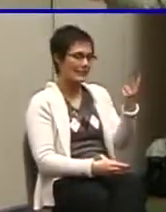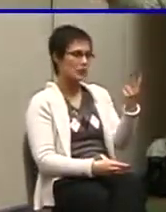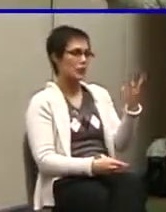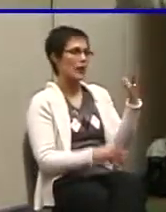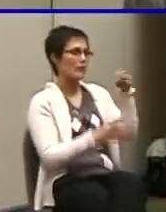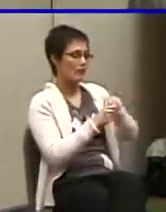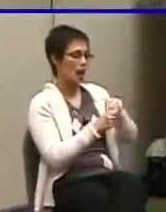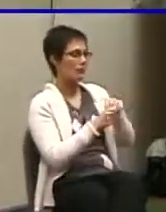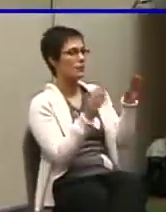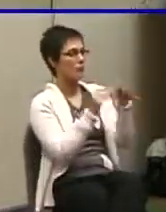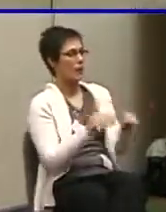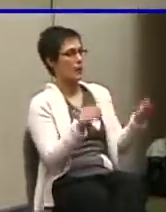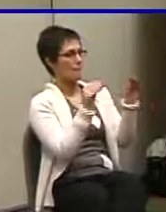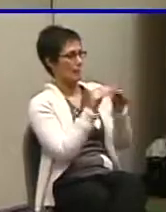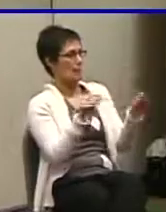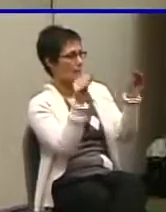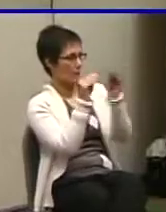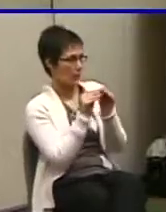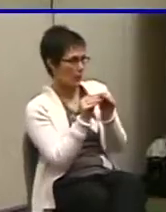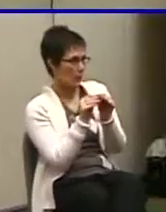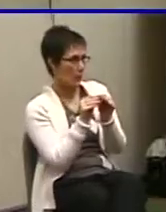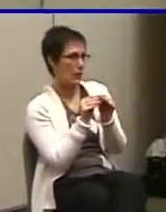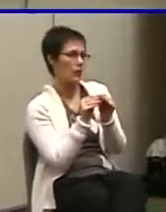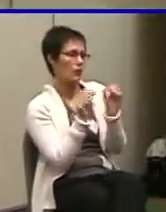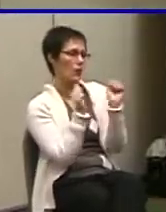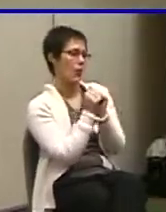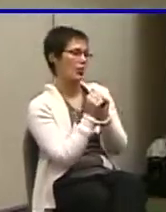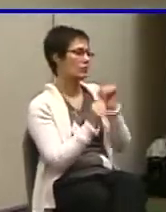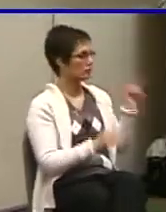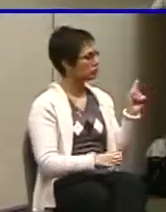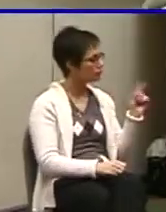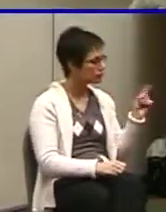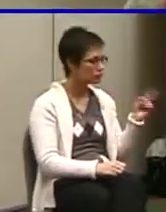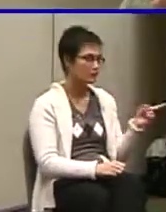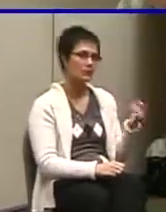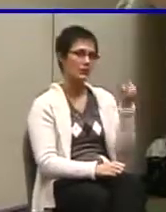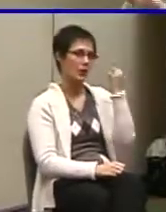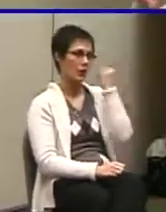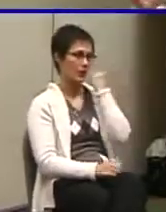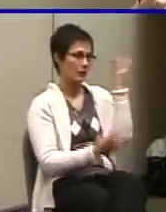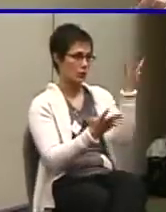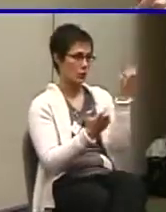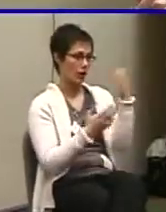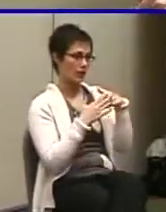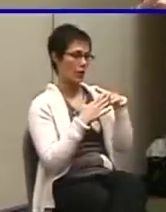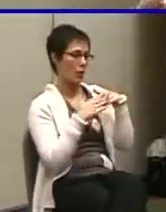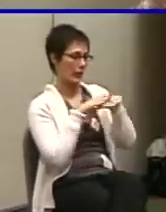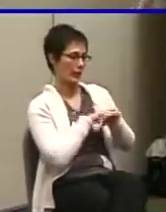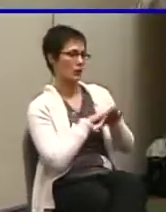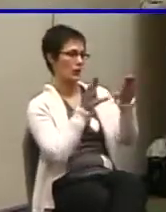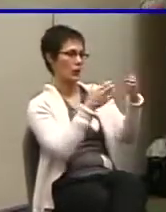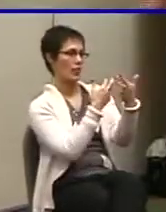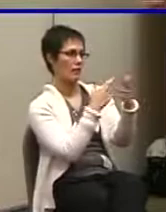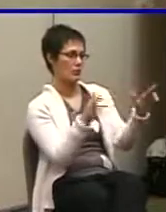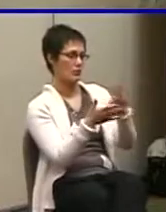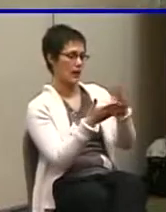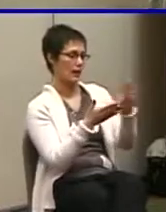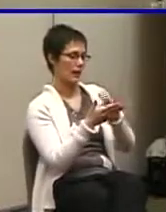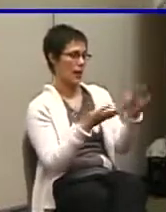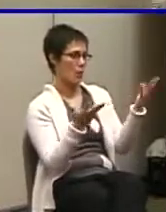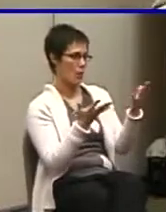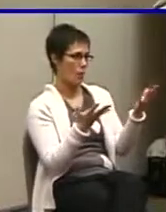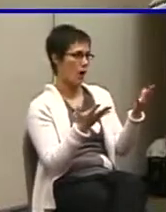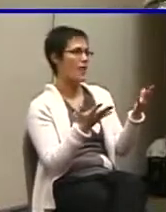and more. And we do know that if you want to go into a classroom and count one thing in the fall of the year, teacher reprimand